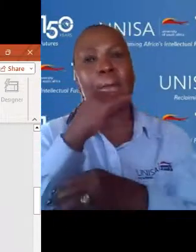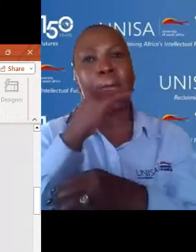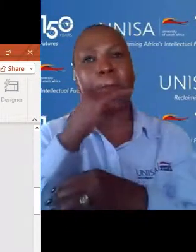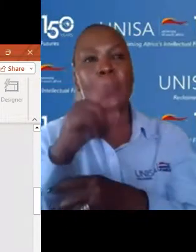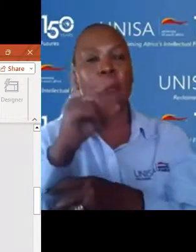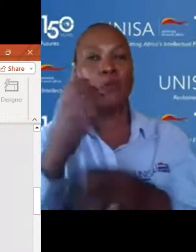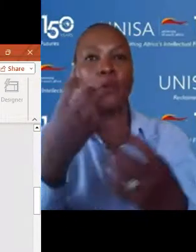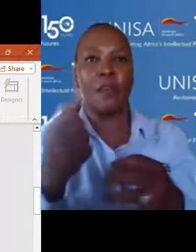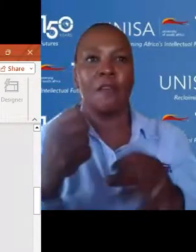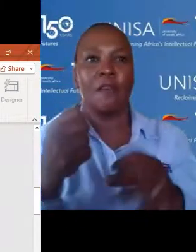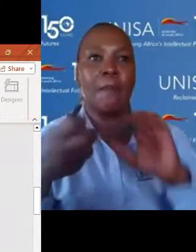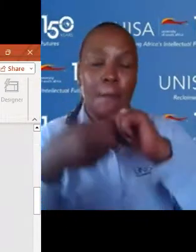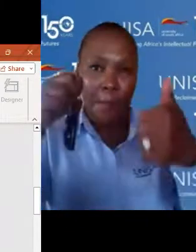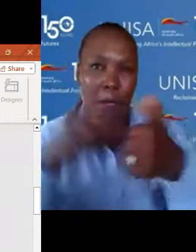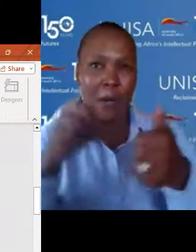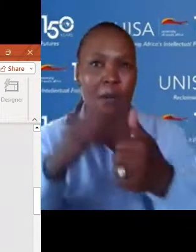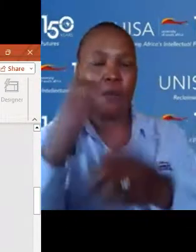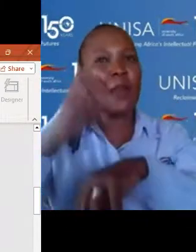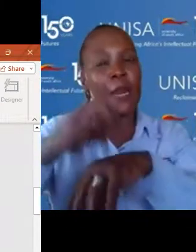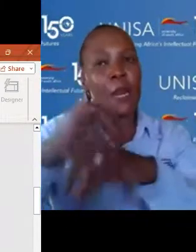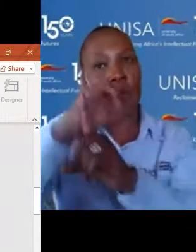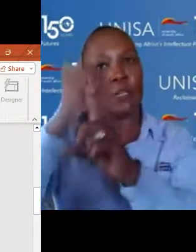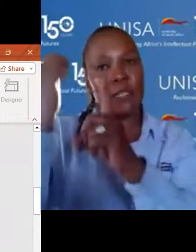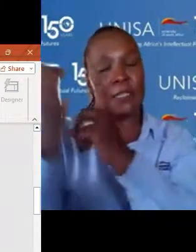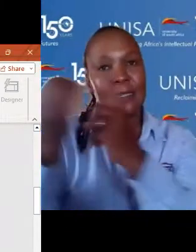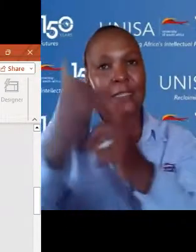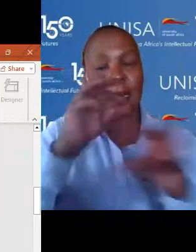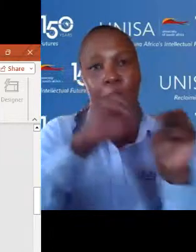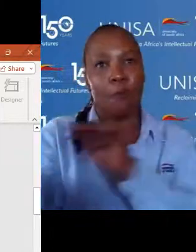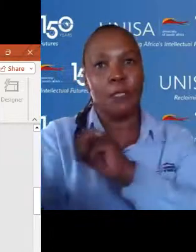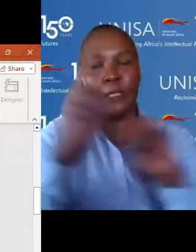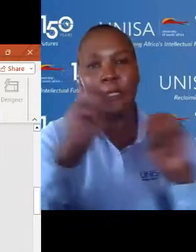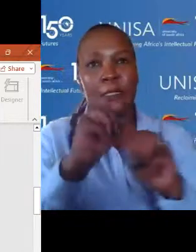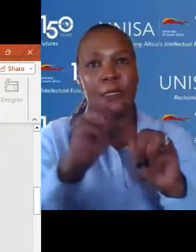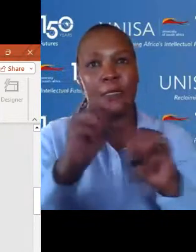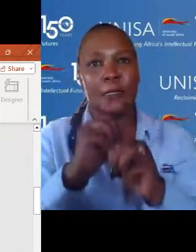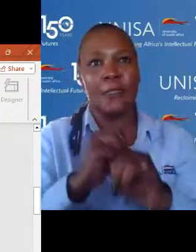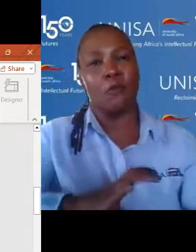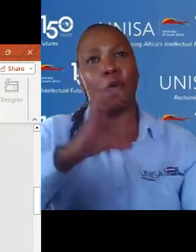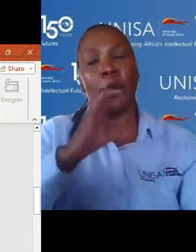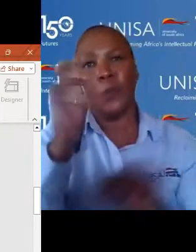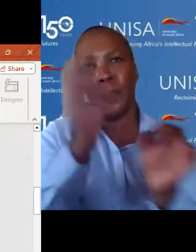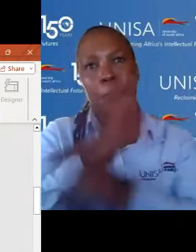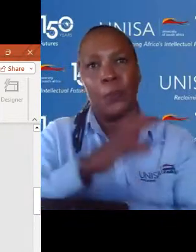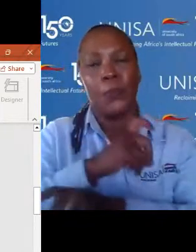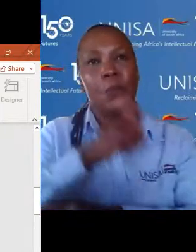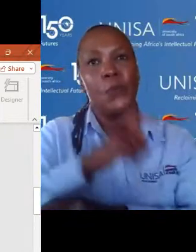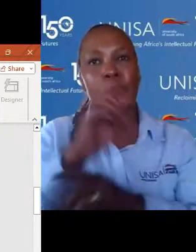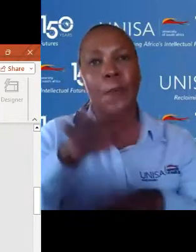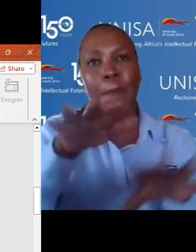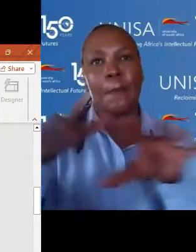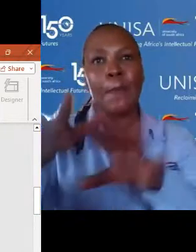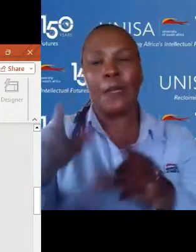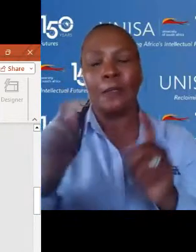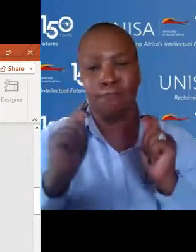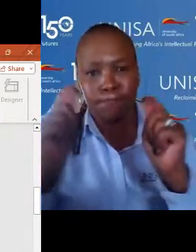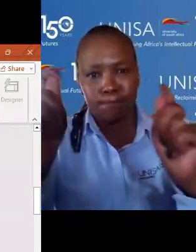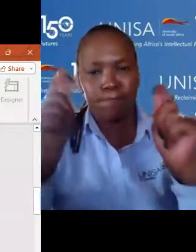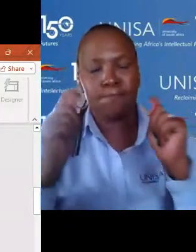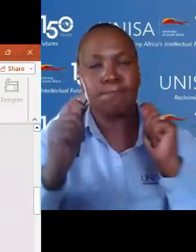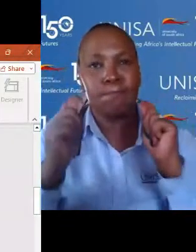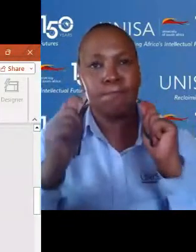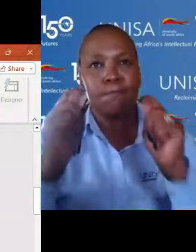problem, so you need orientation and mobility. Lacking confidence in using public transport, you can't see whether it's